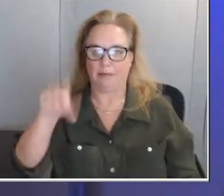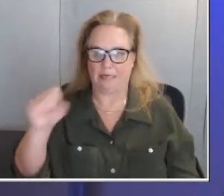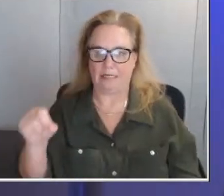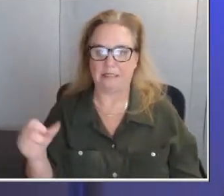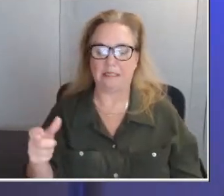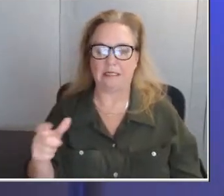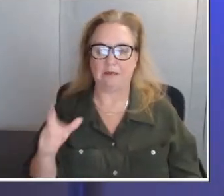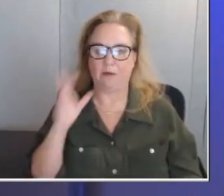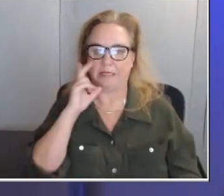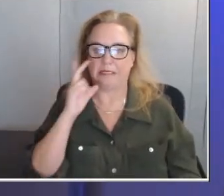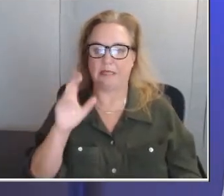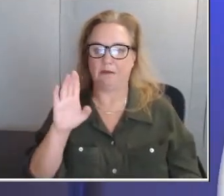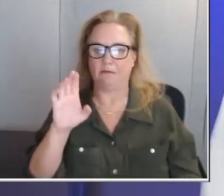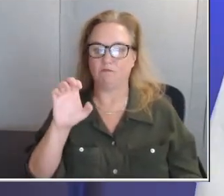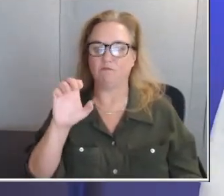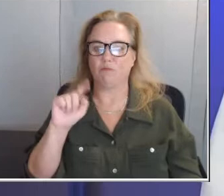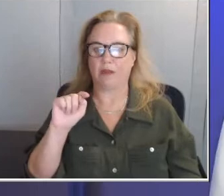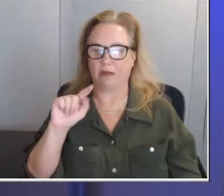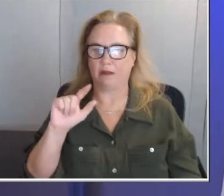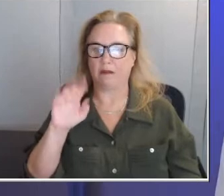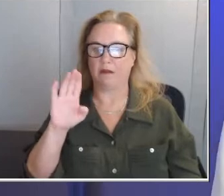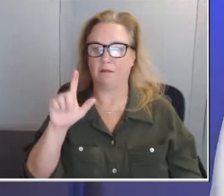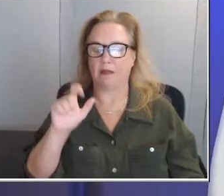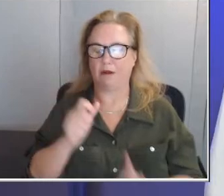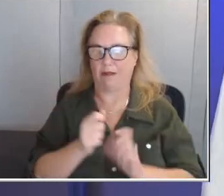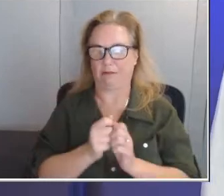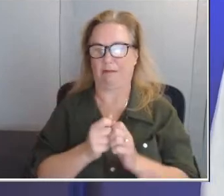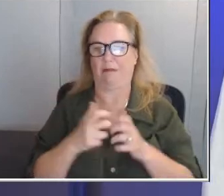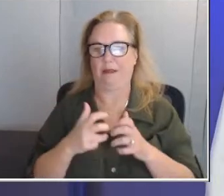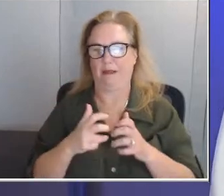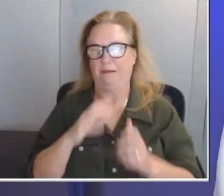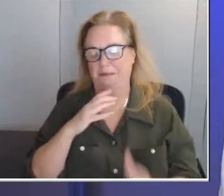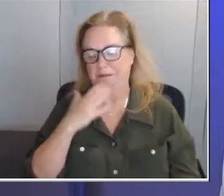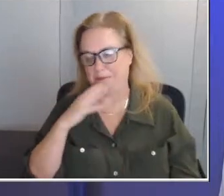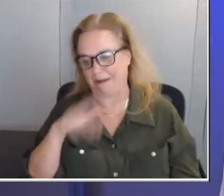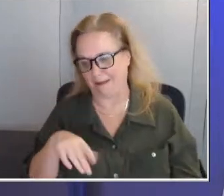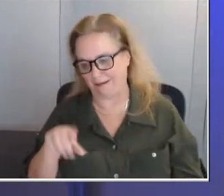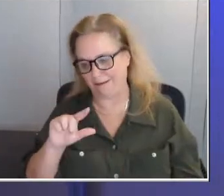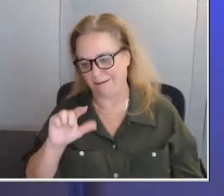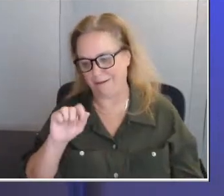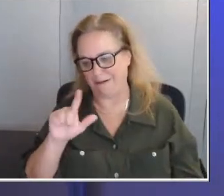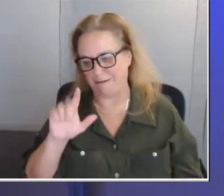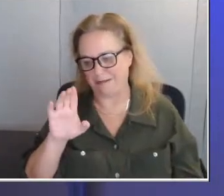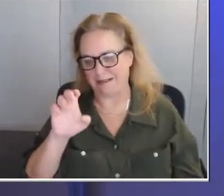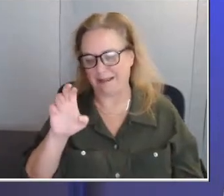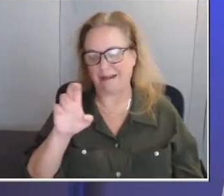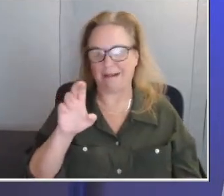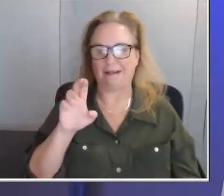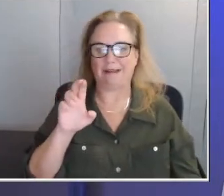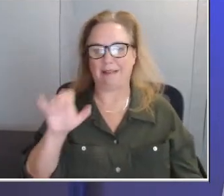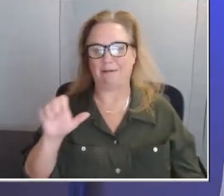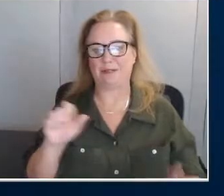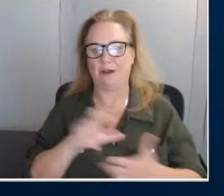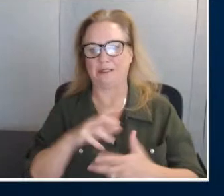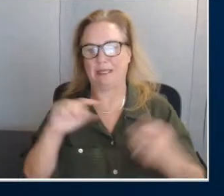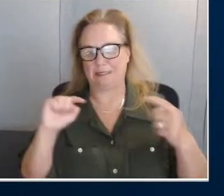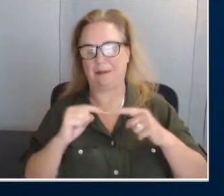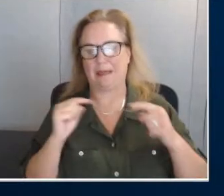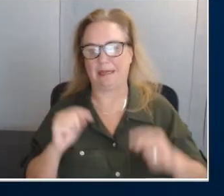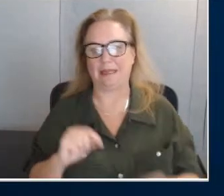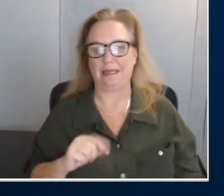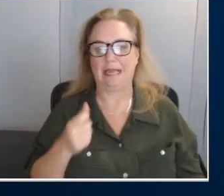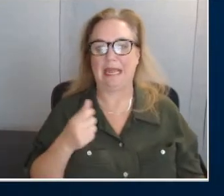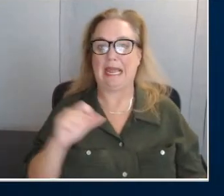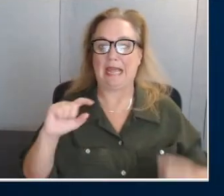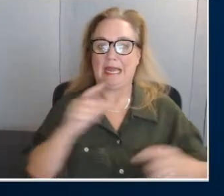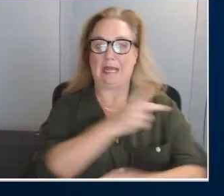could tell with Brett's gallbladder that it was inflamed. Just naughty. And yes, and it was clearly what was causing his pain. Does any patient ever want to